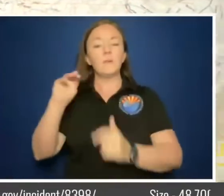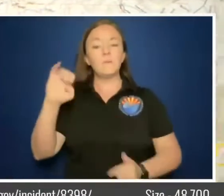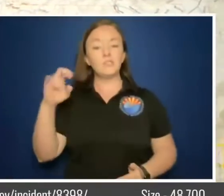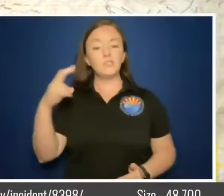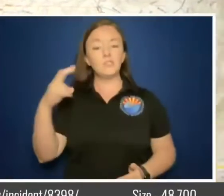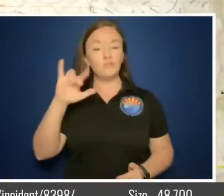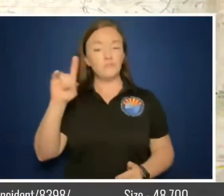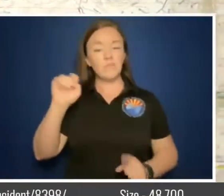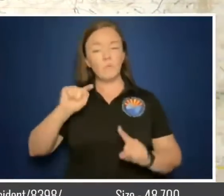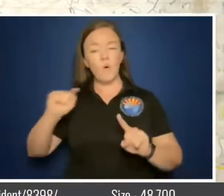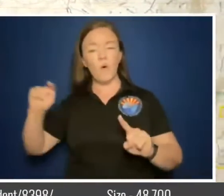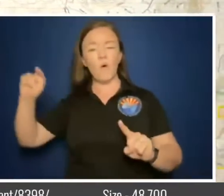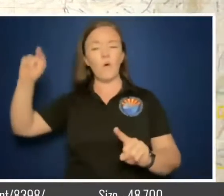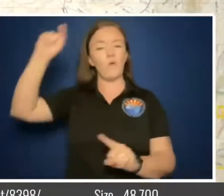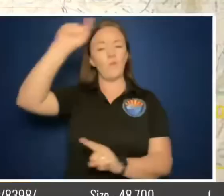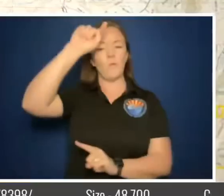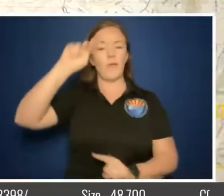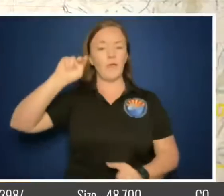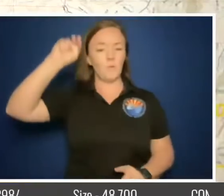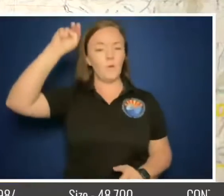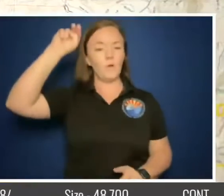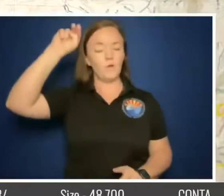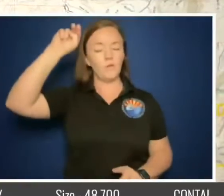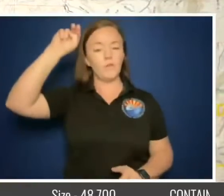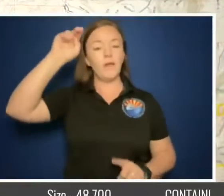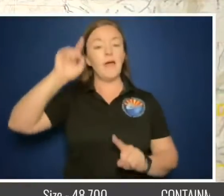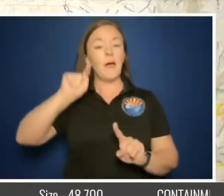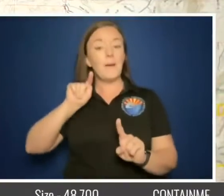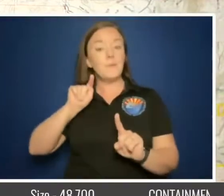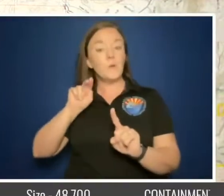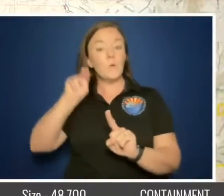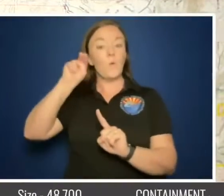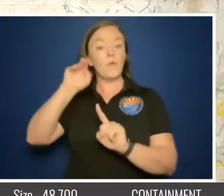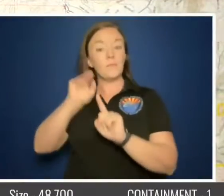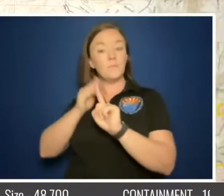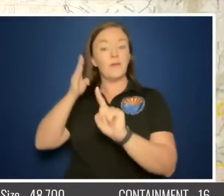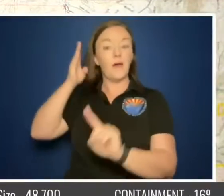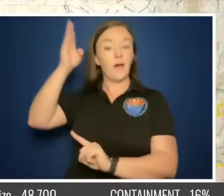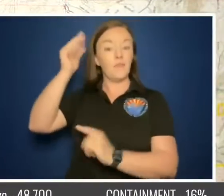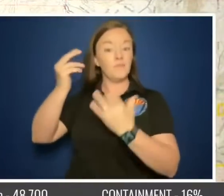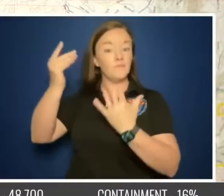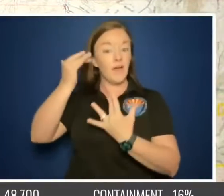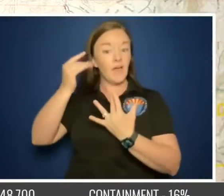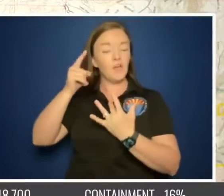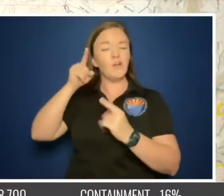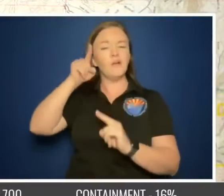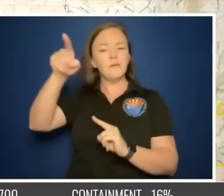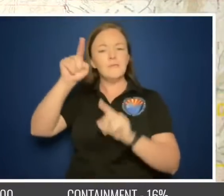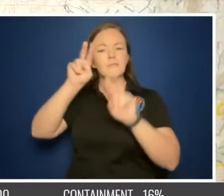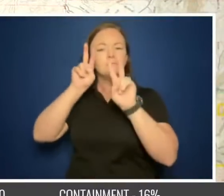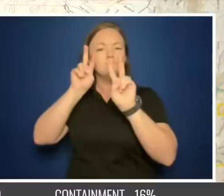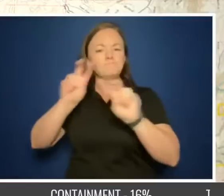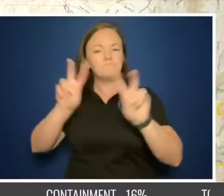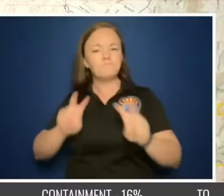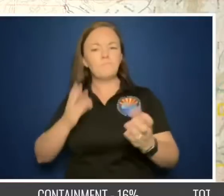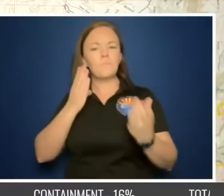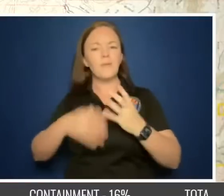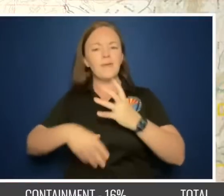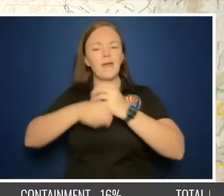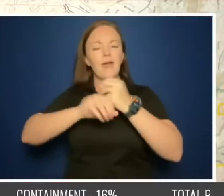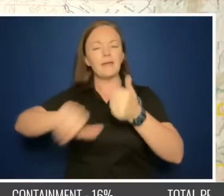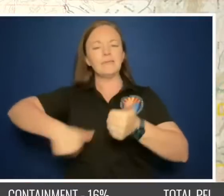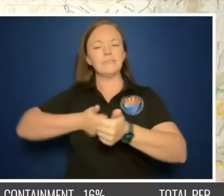Moving further north past the fire there, we do have some contingency lines that are proposed at this time as the ground resources continue to develop a